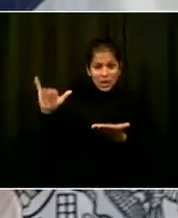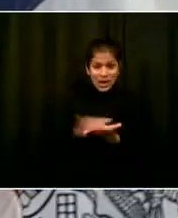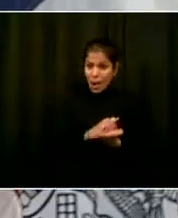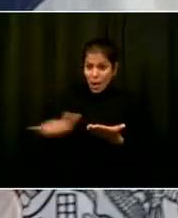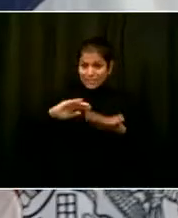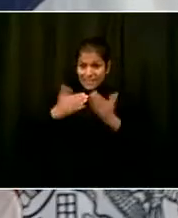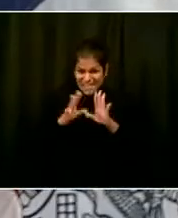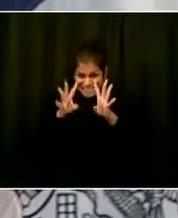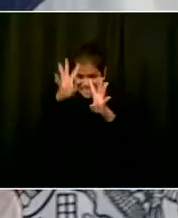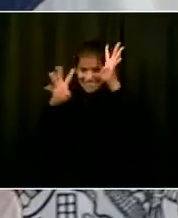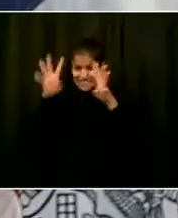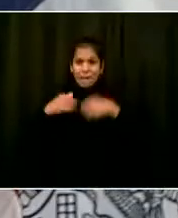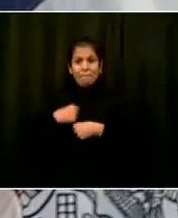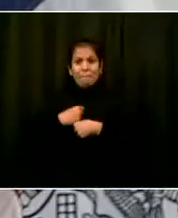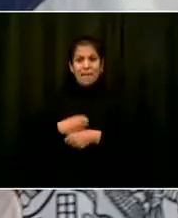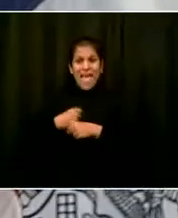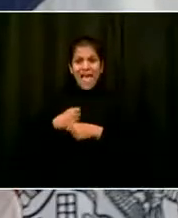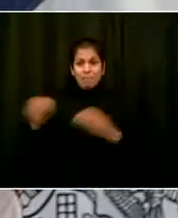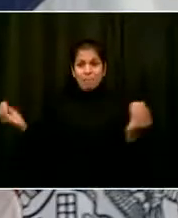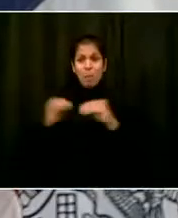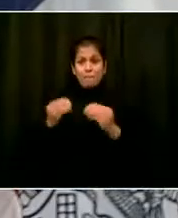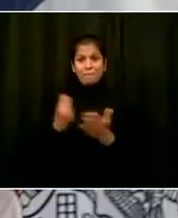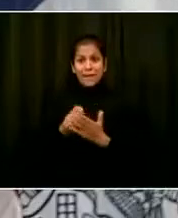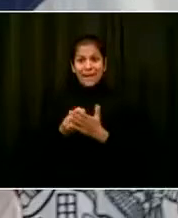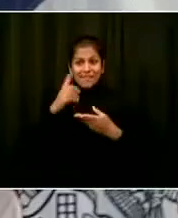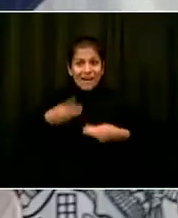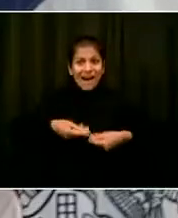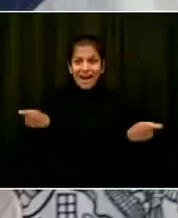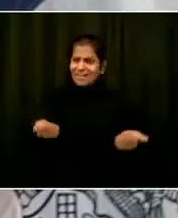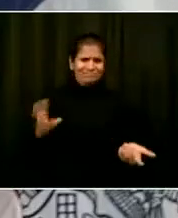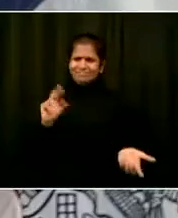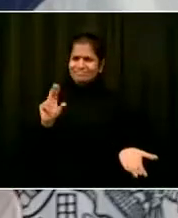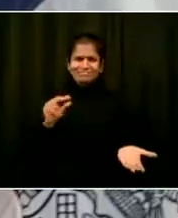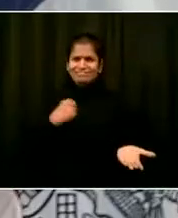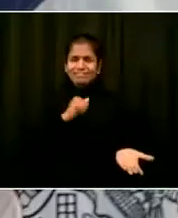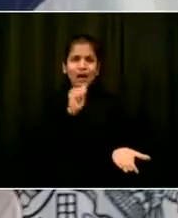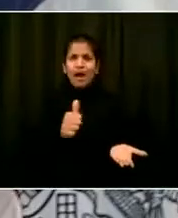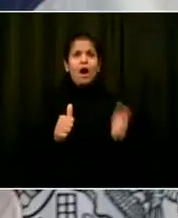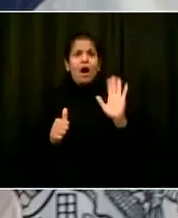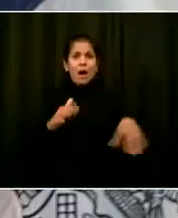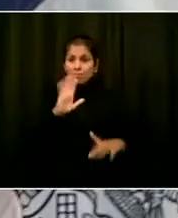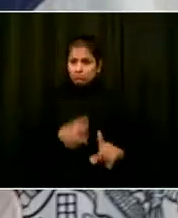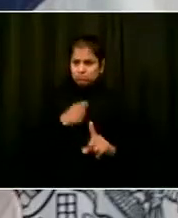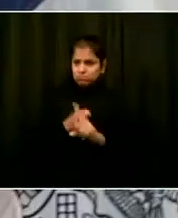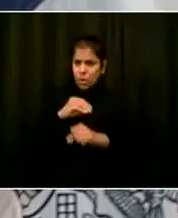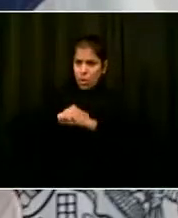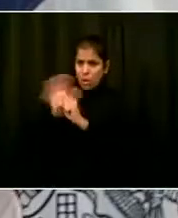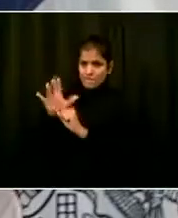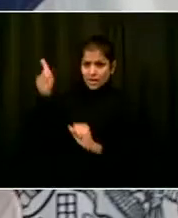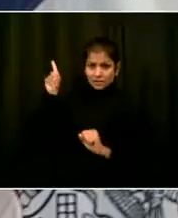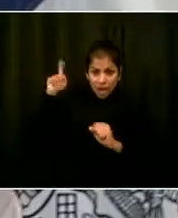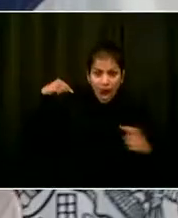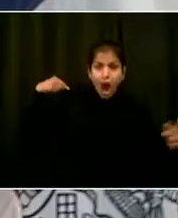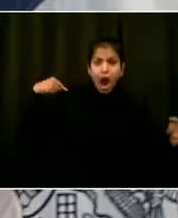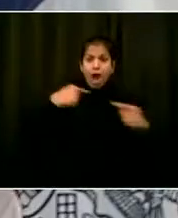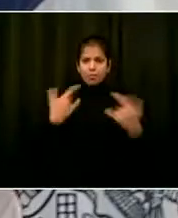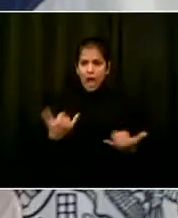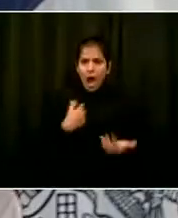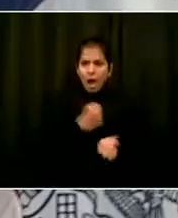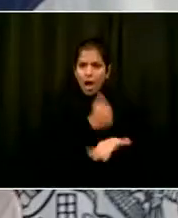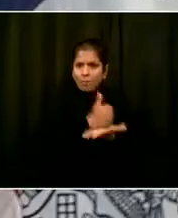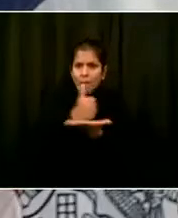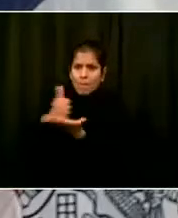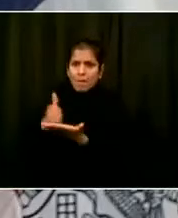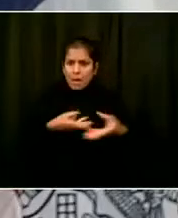happen the federal government was supposed to help us out of the crisis some of that happened but not enough this is an international and National